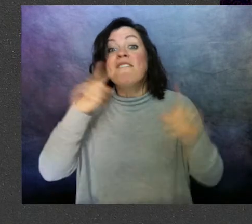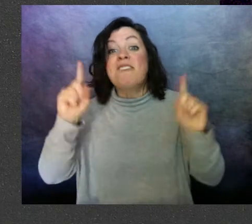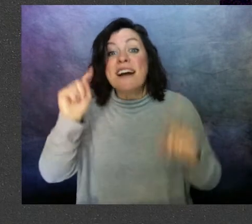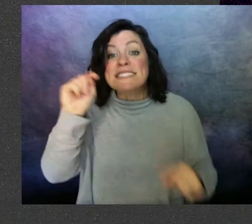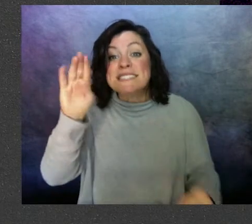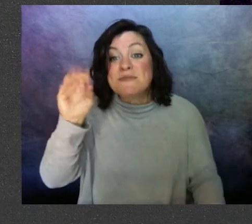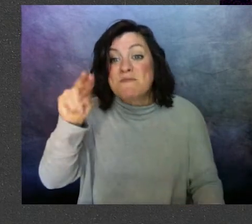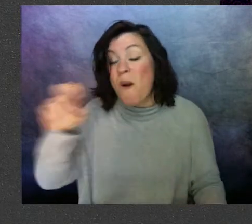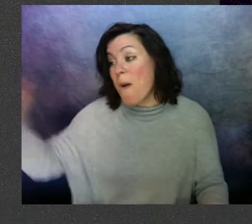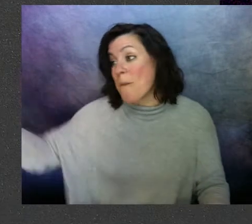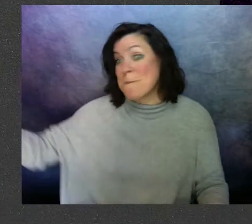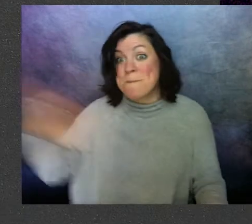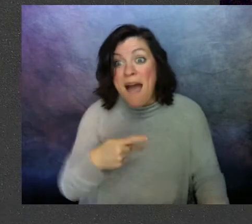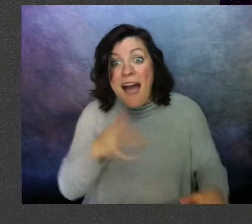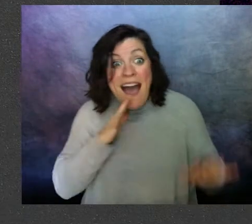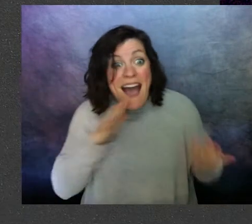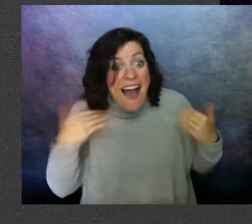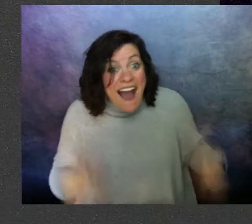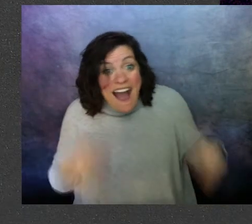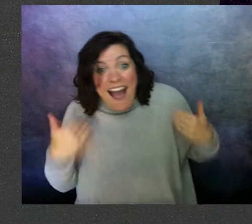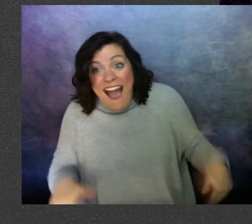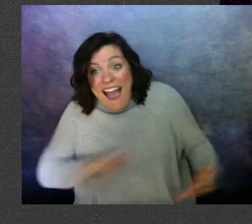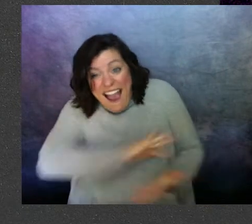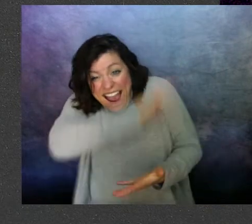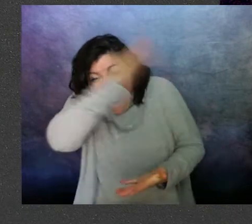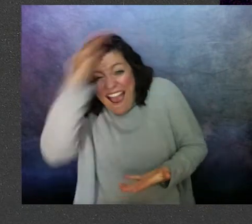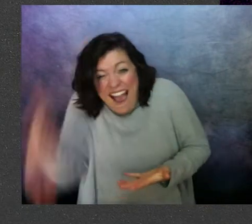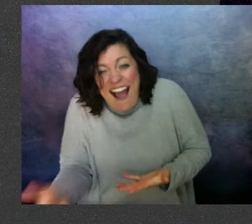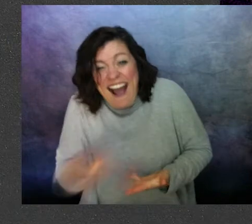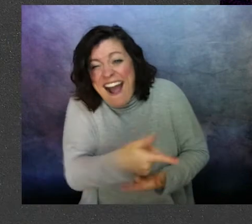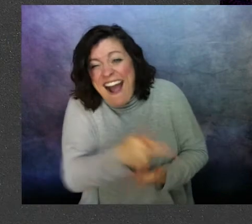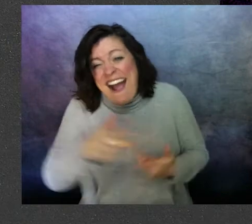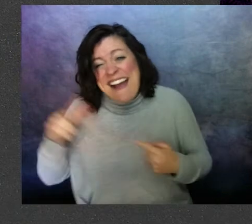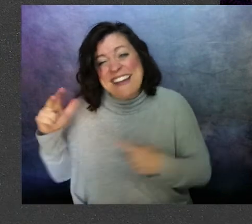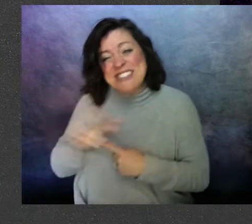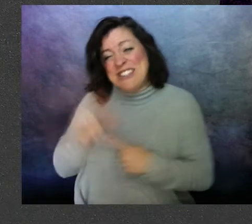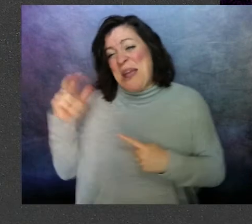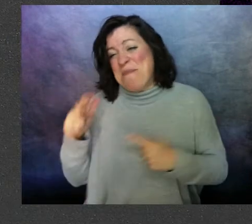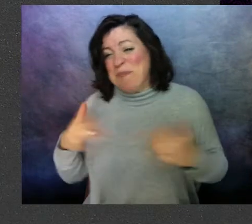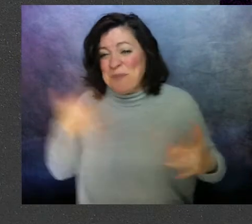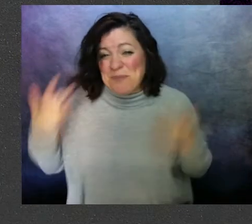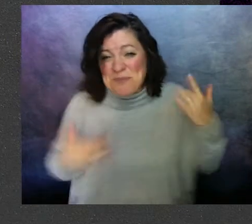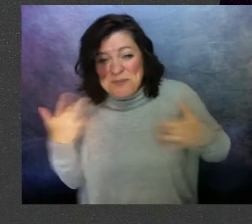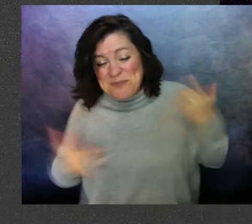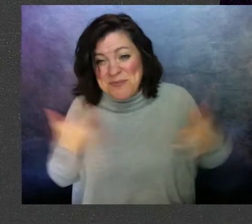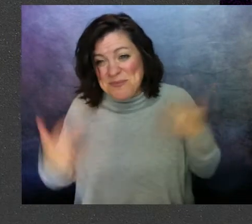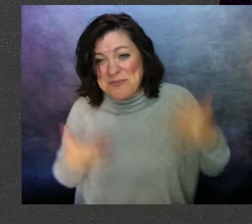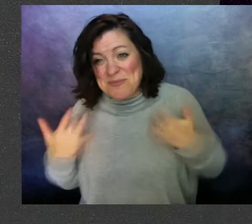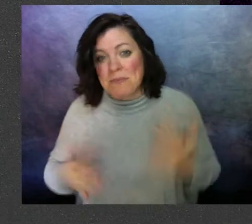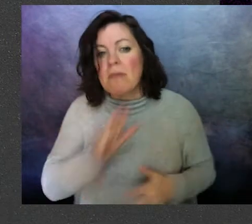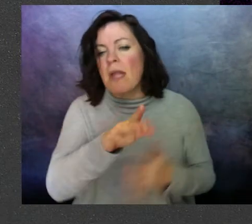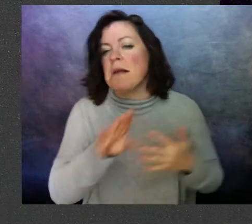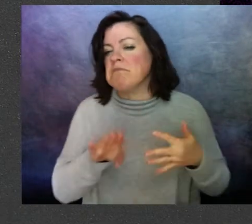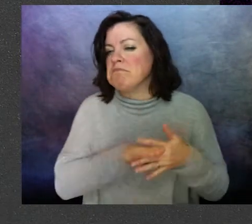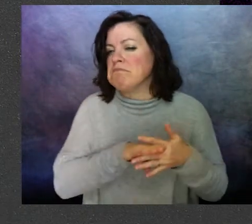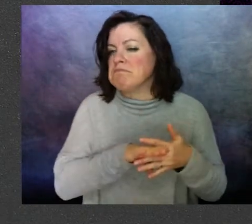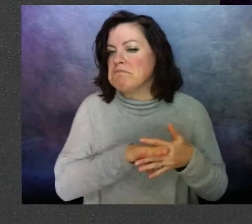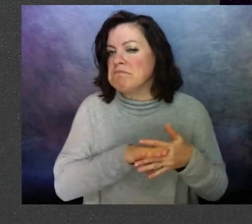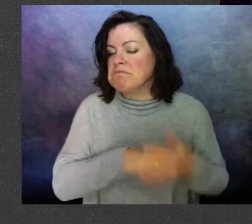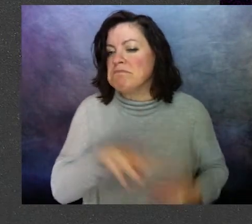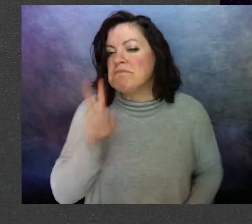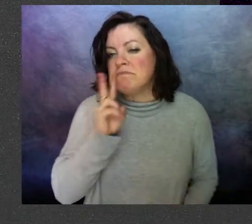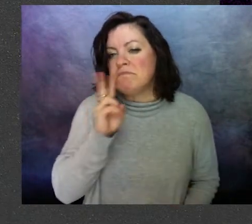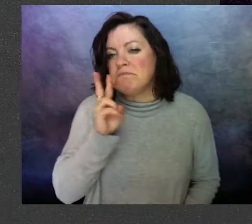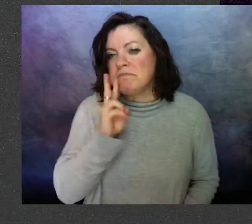and his pile looked even bigger and better than before. Let's stop there again with